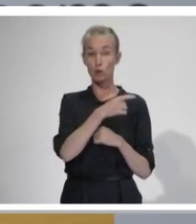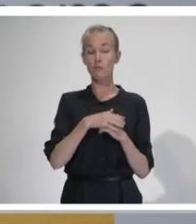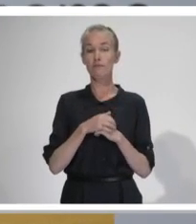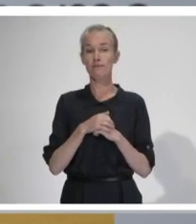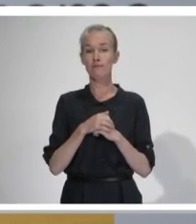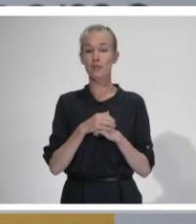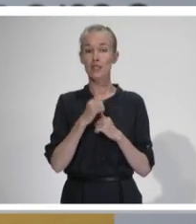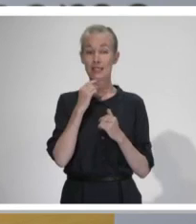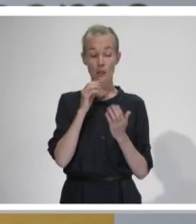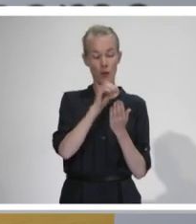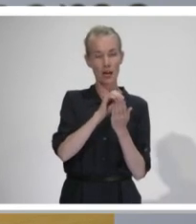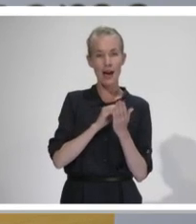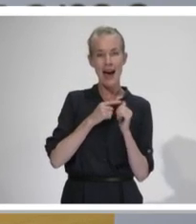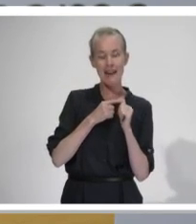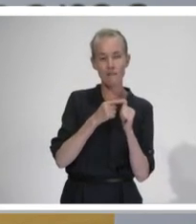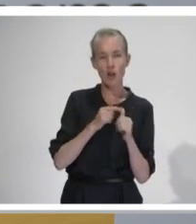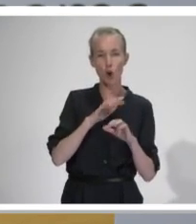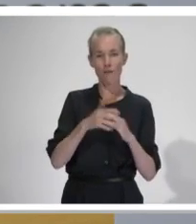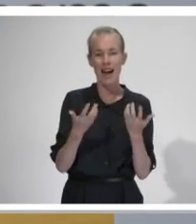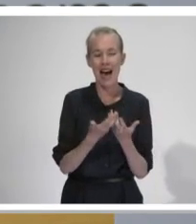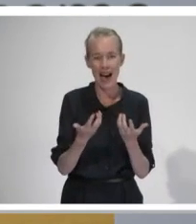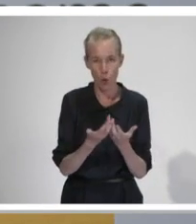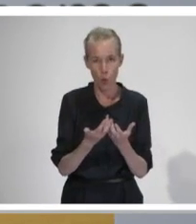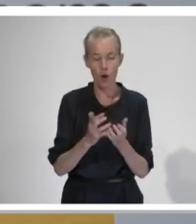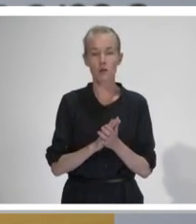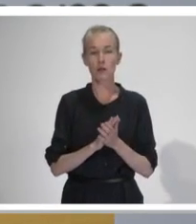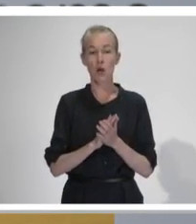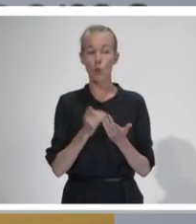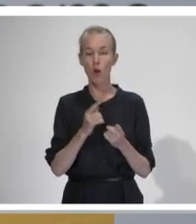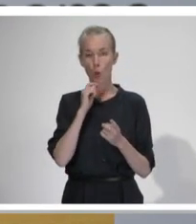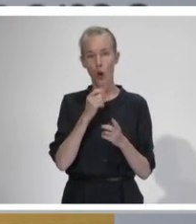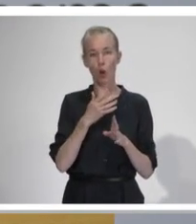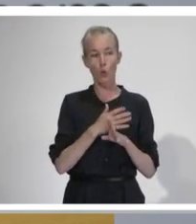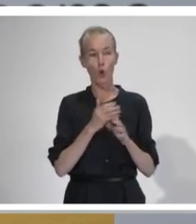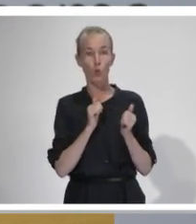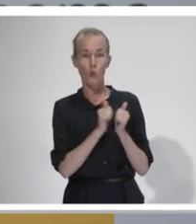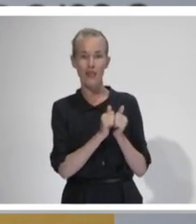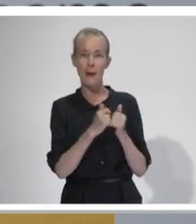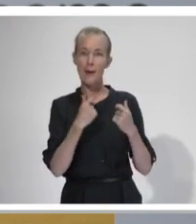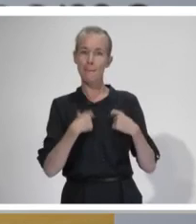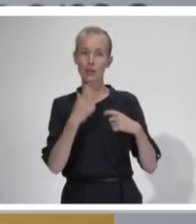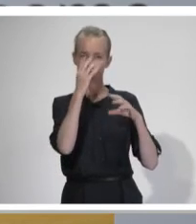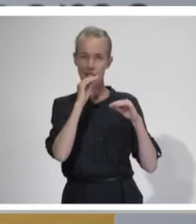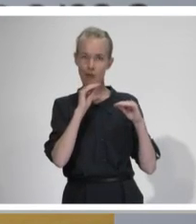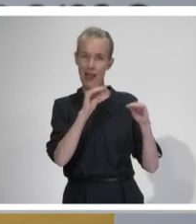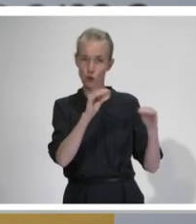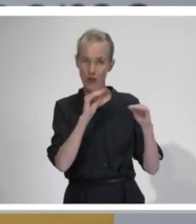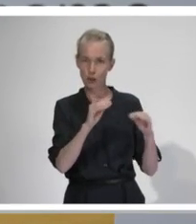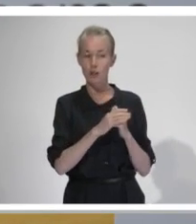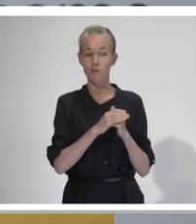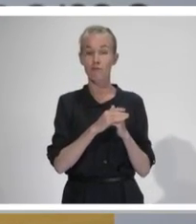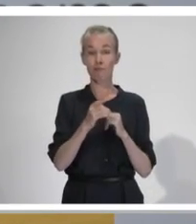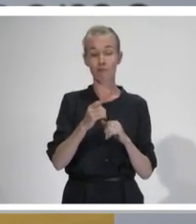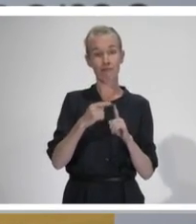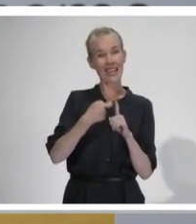we've actually released a specific number. We continue to work with them, following public health principles. Yeah, and that's the most important